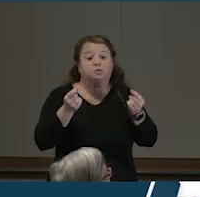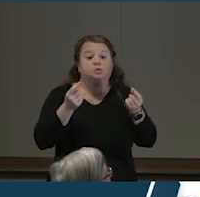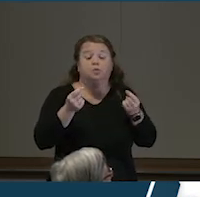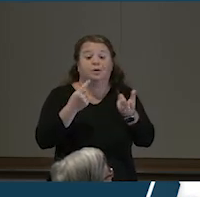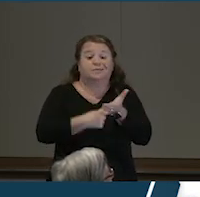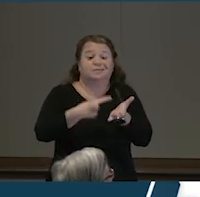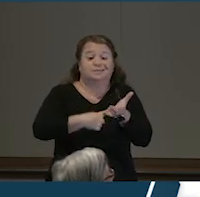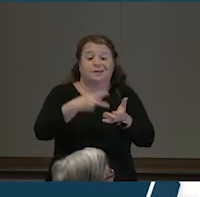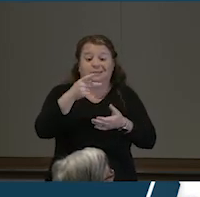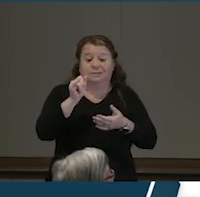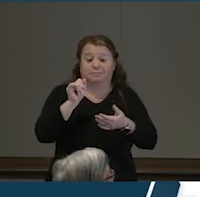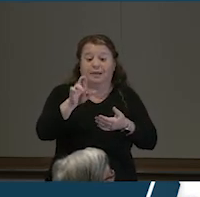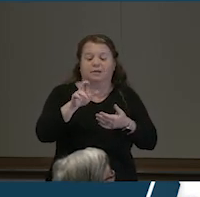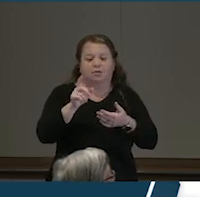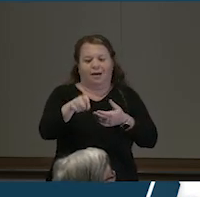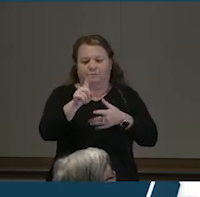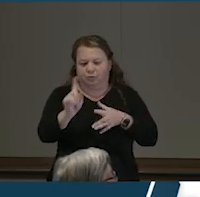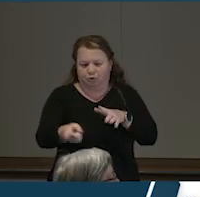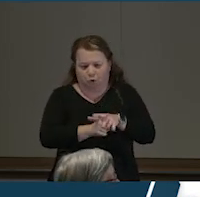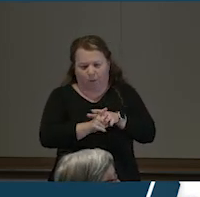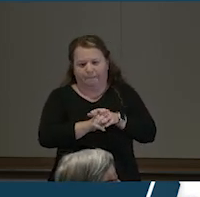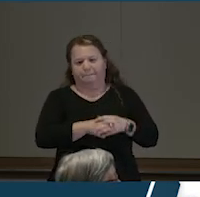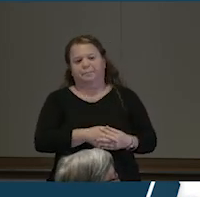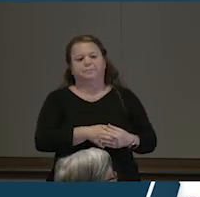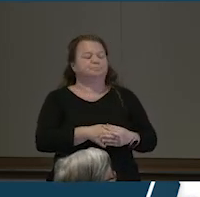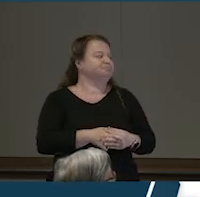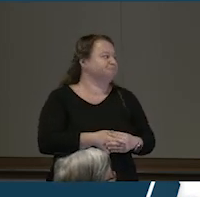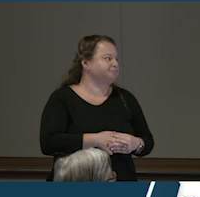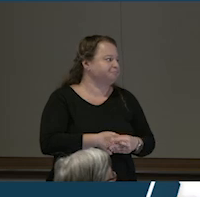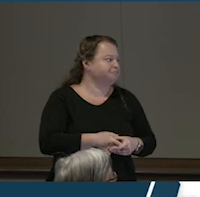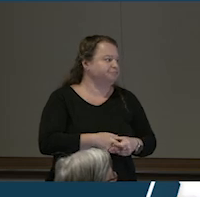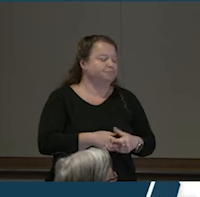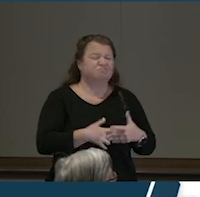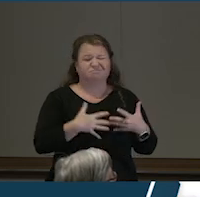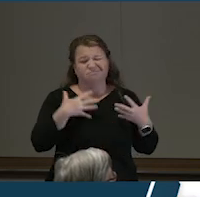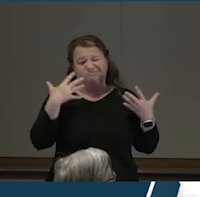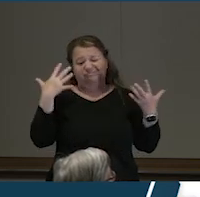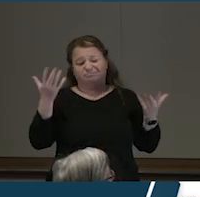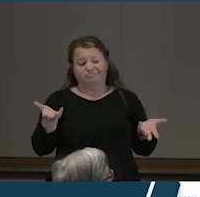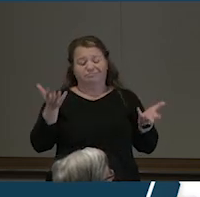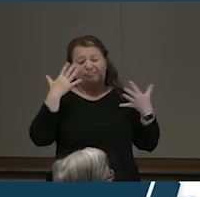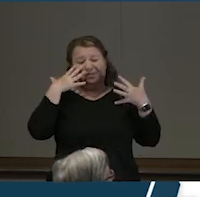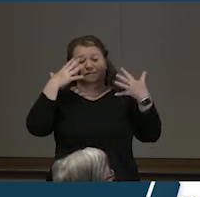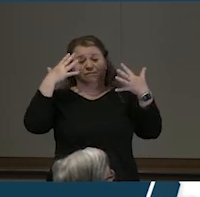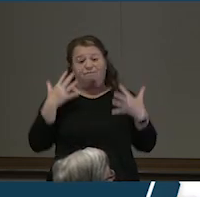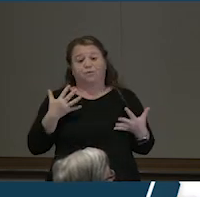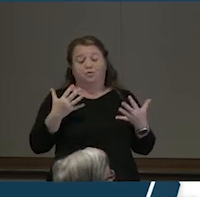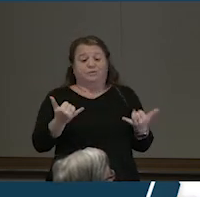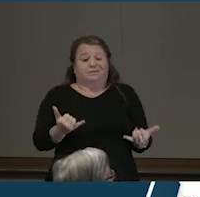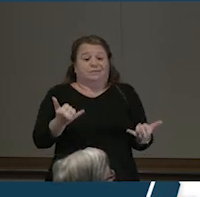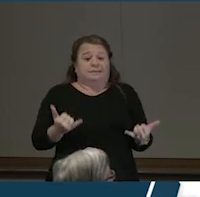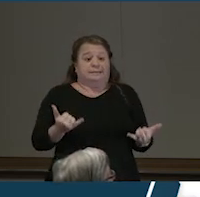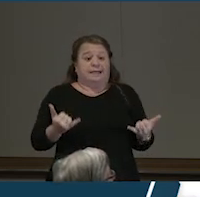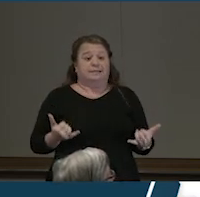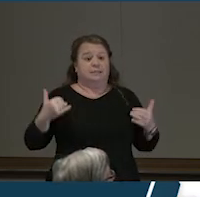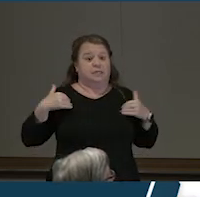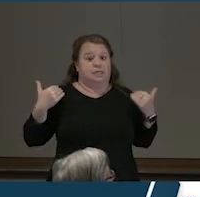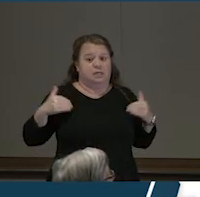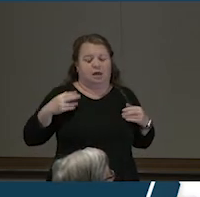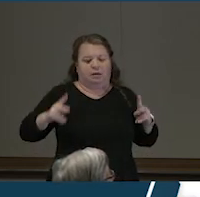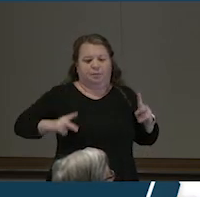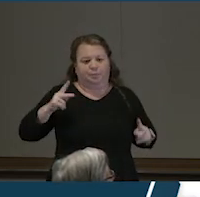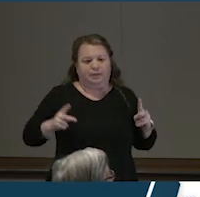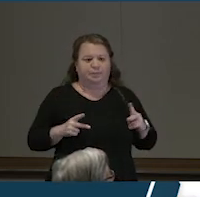is you have to show up. And unfortunately, what I find in today's young people, so I'm